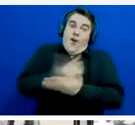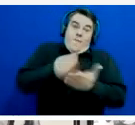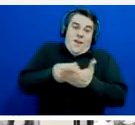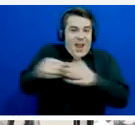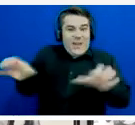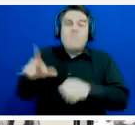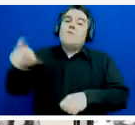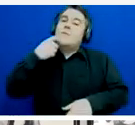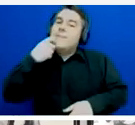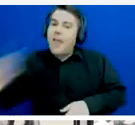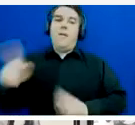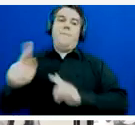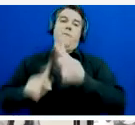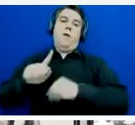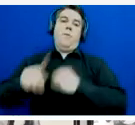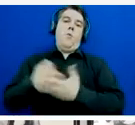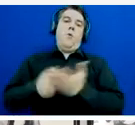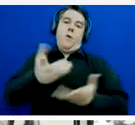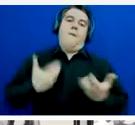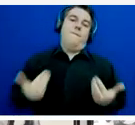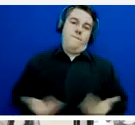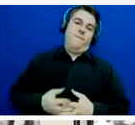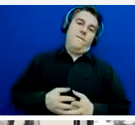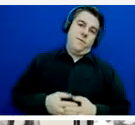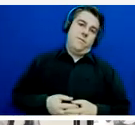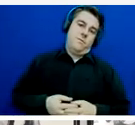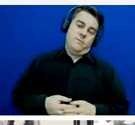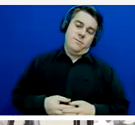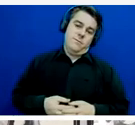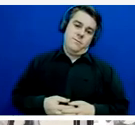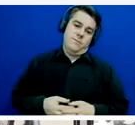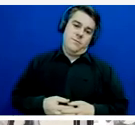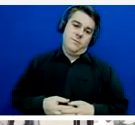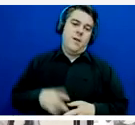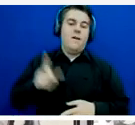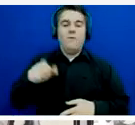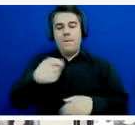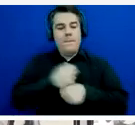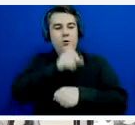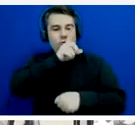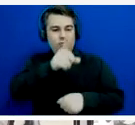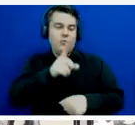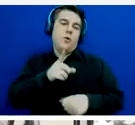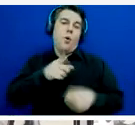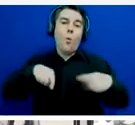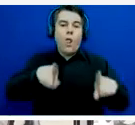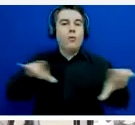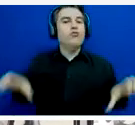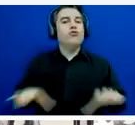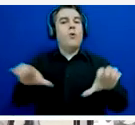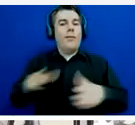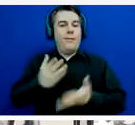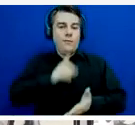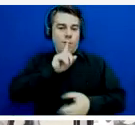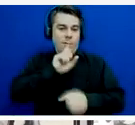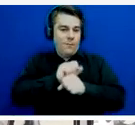tell people about what you have. You have to make sure that while you're doing those things that are really important